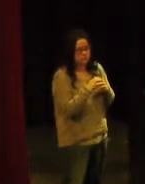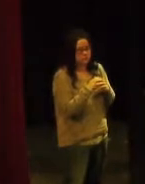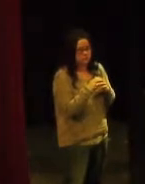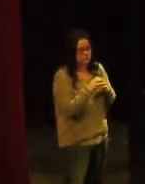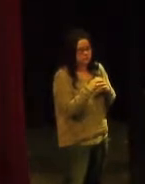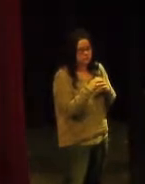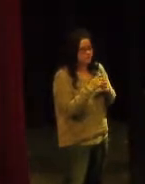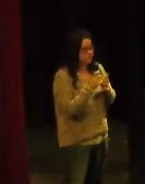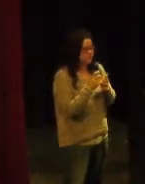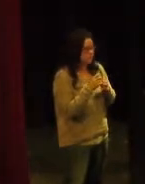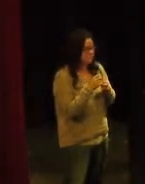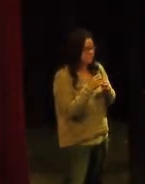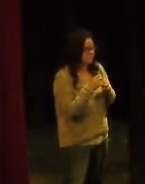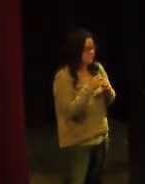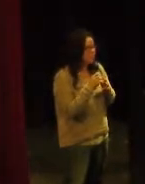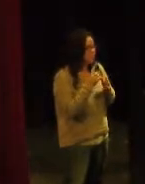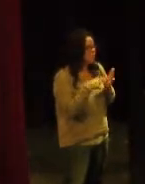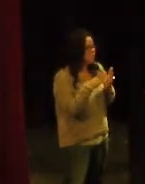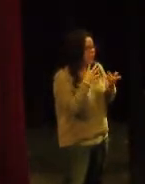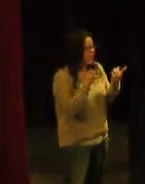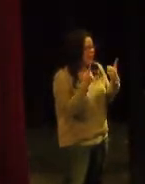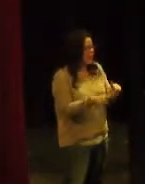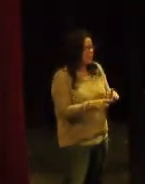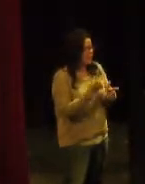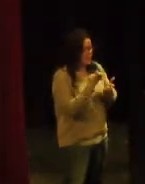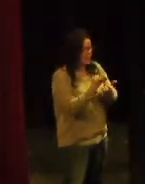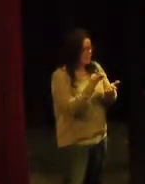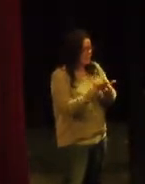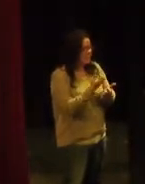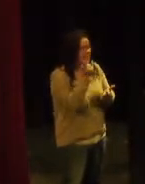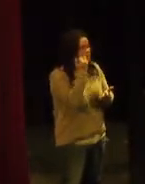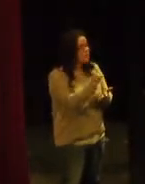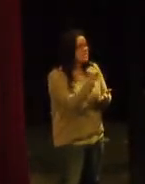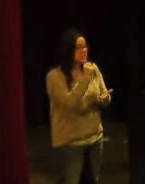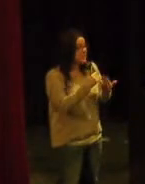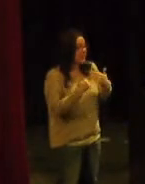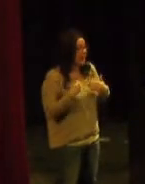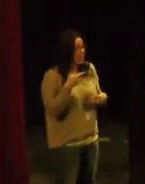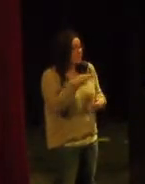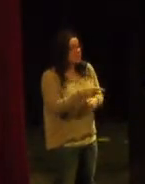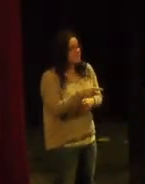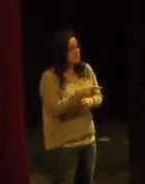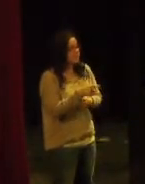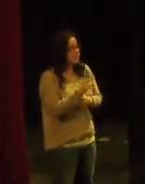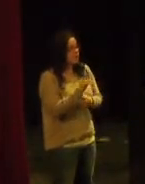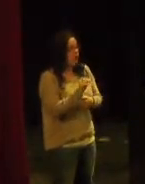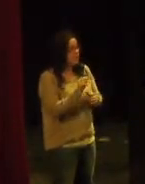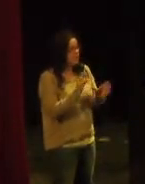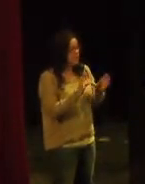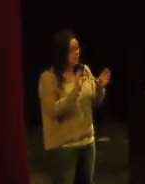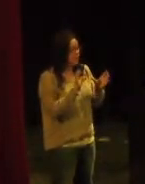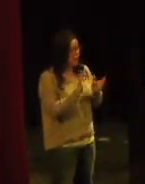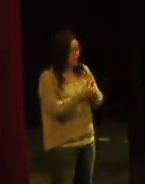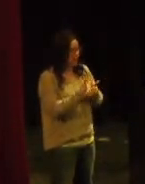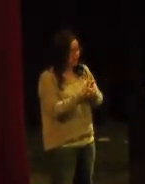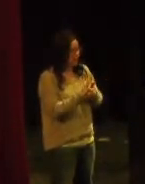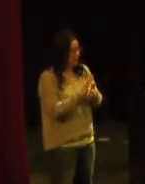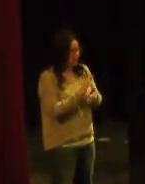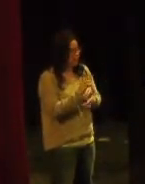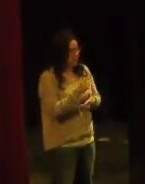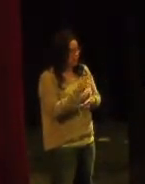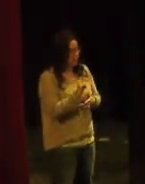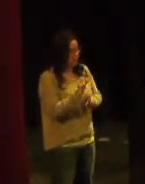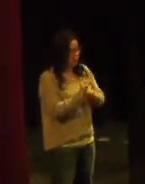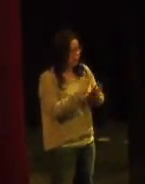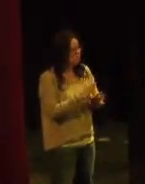not have these undocumented migrant workers? For example, a few years ago, I was